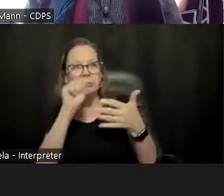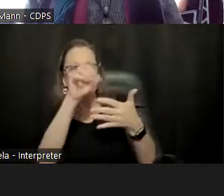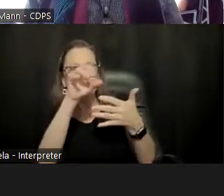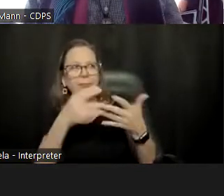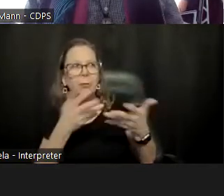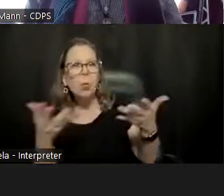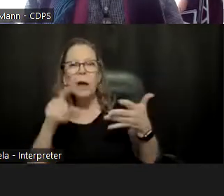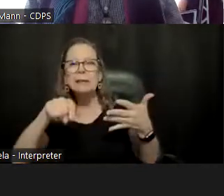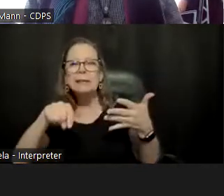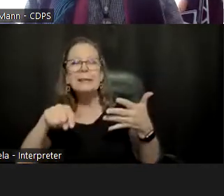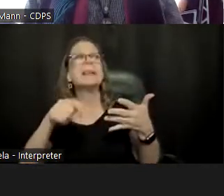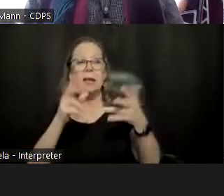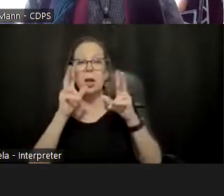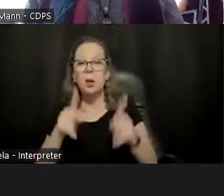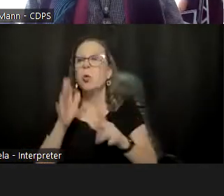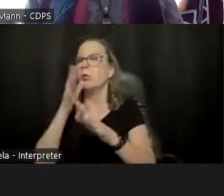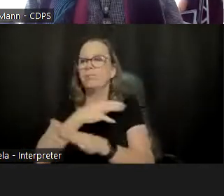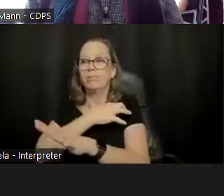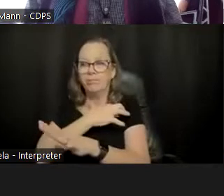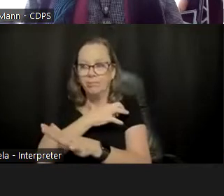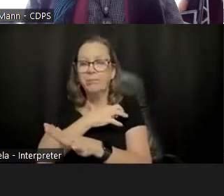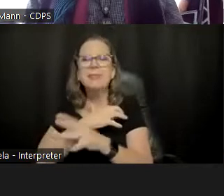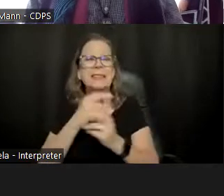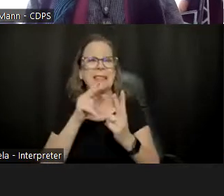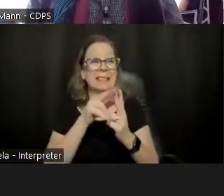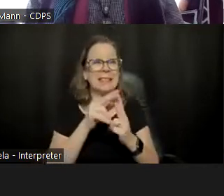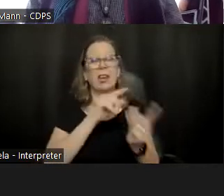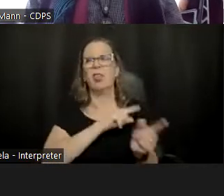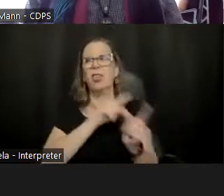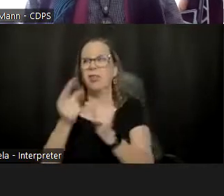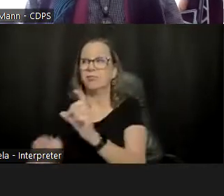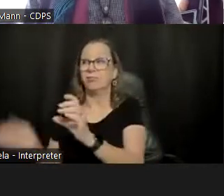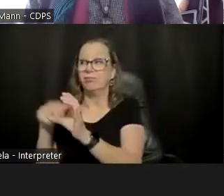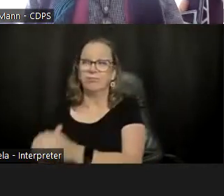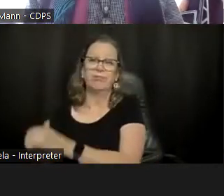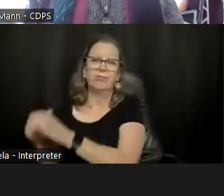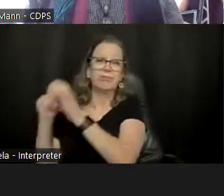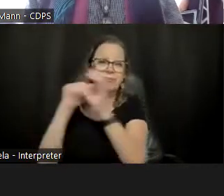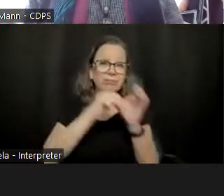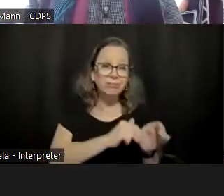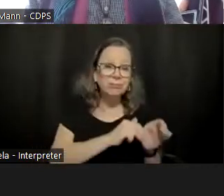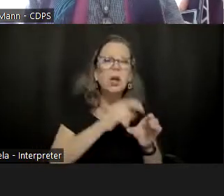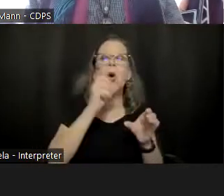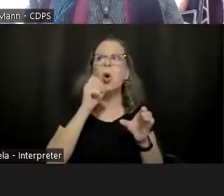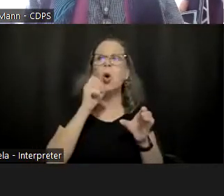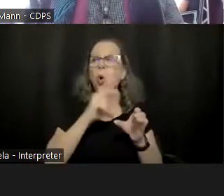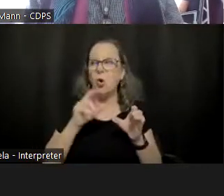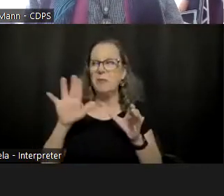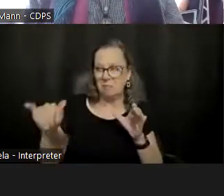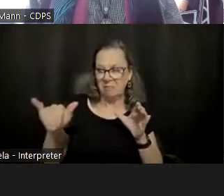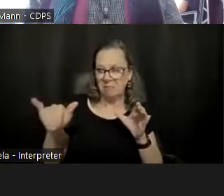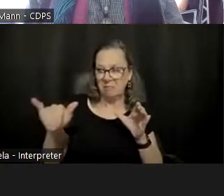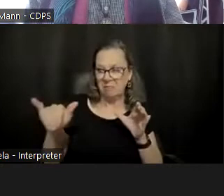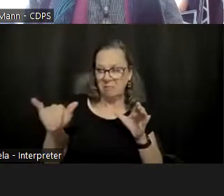resources needed, and somebody would help them either take them there to get shopping or pick it up and bring it back to